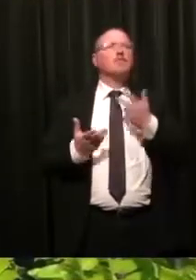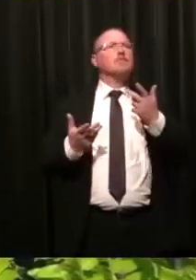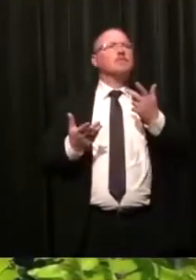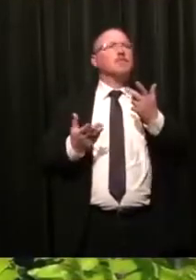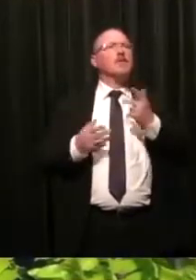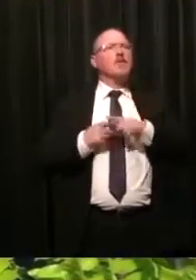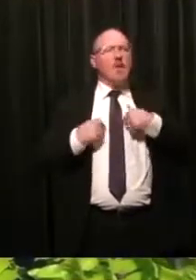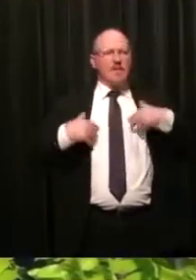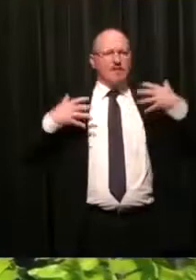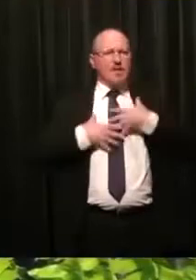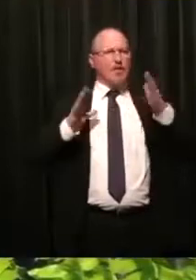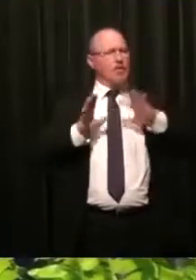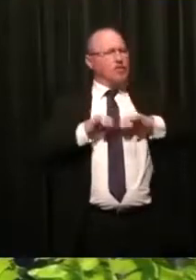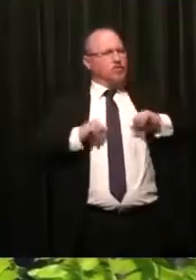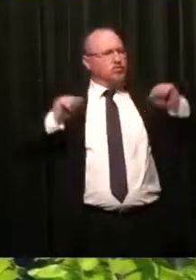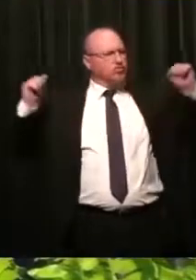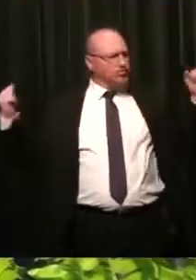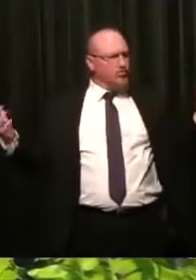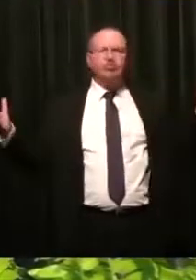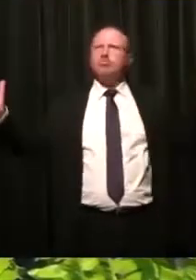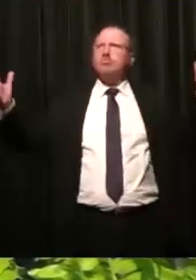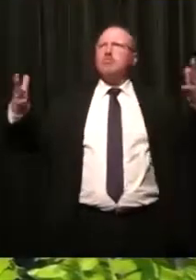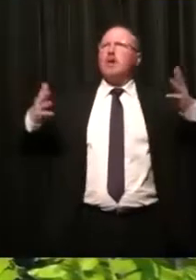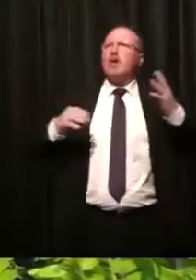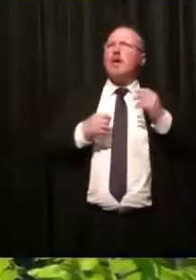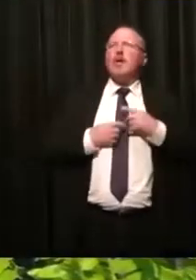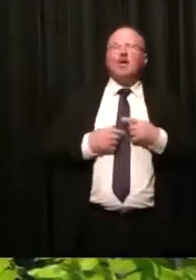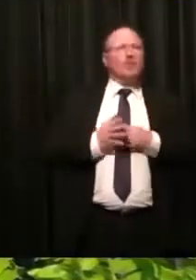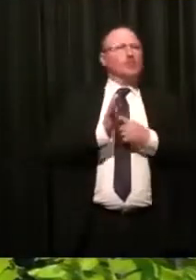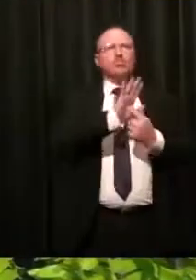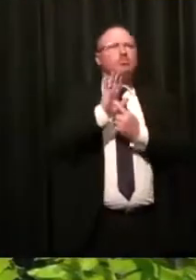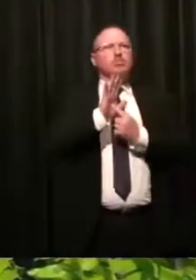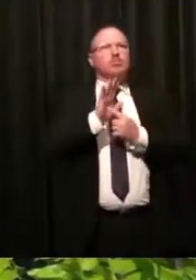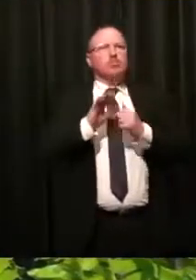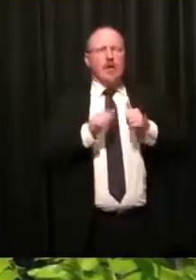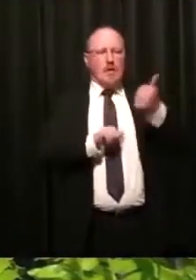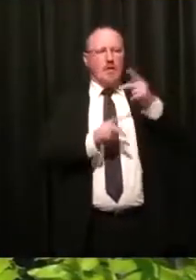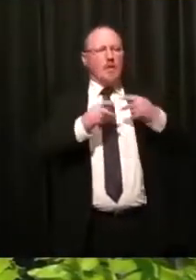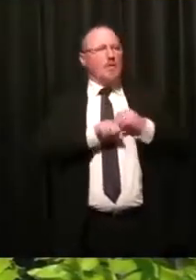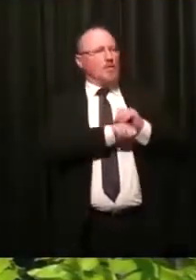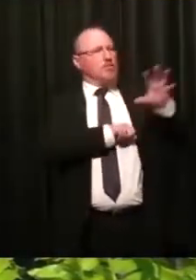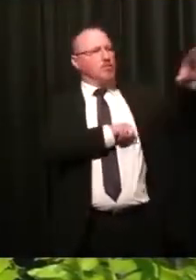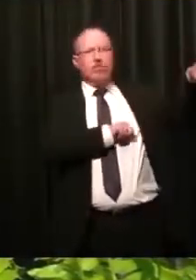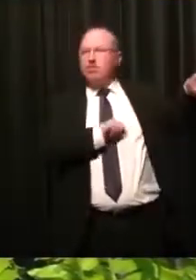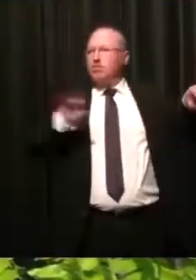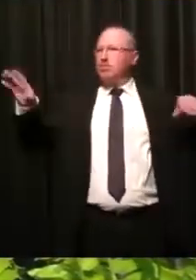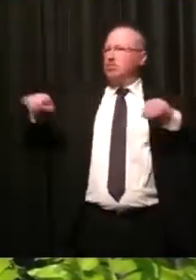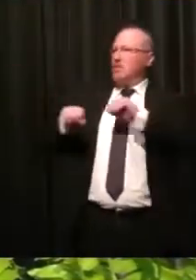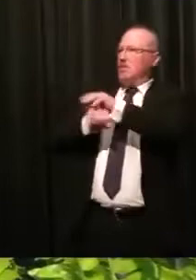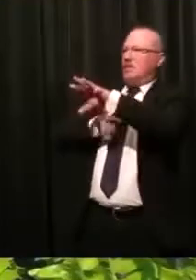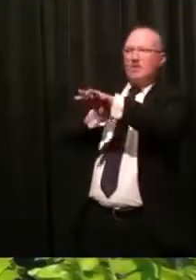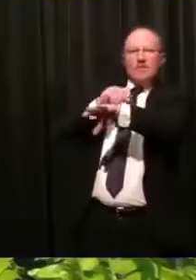As we liberate it from our own fear, our presence automatically liberates others.